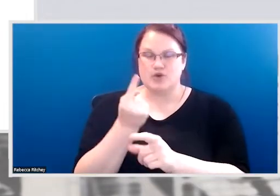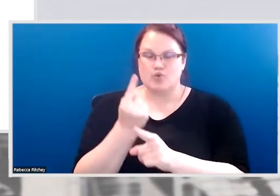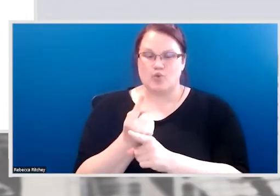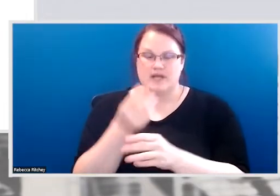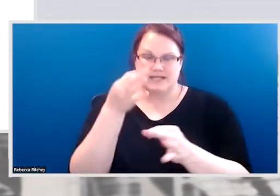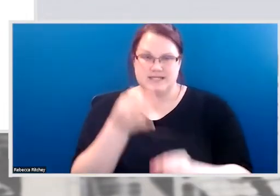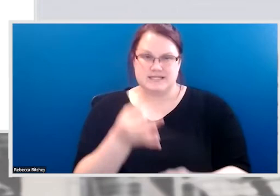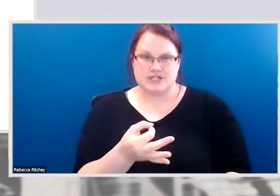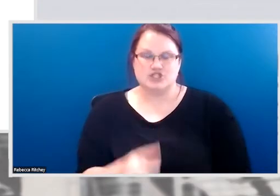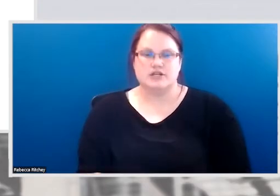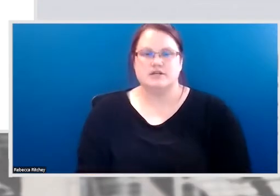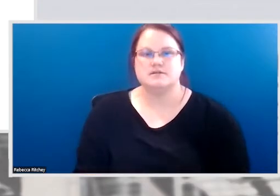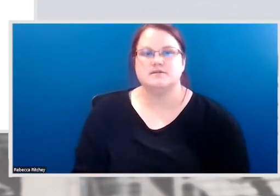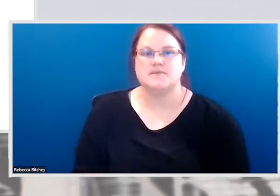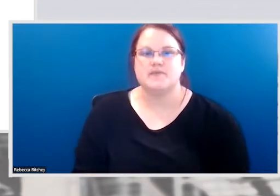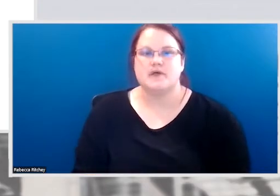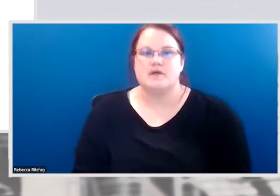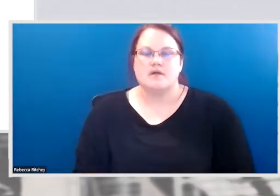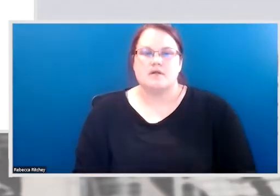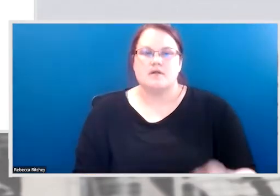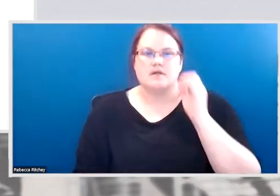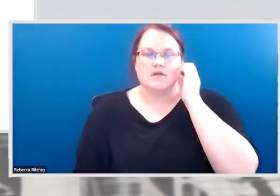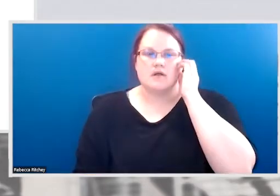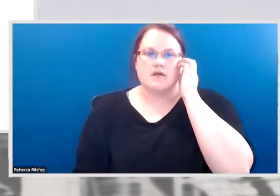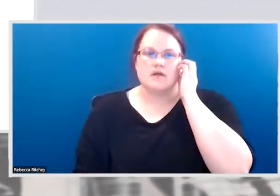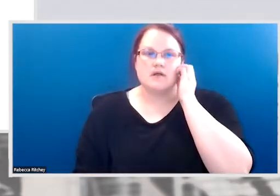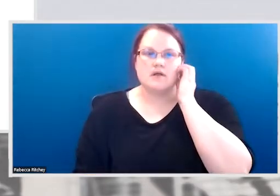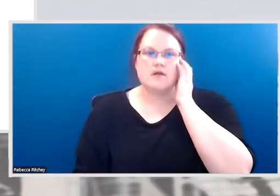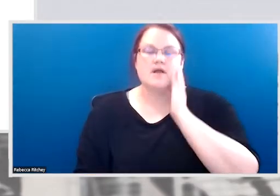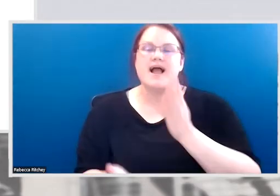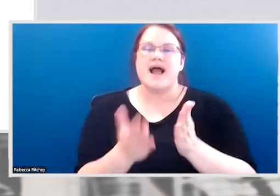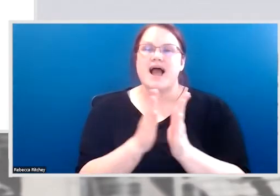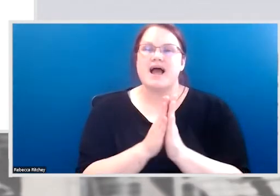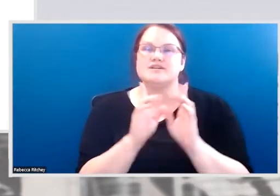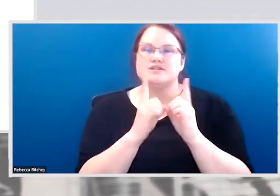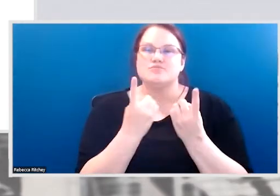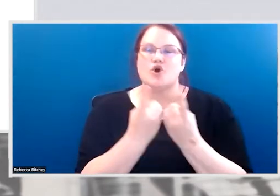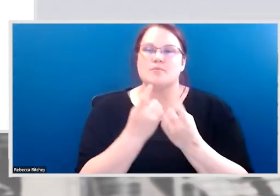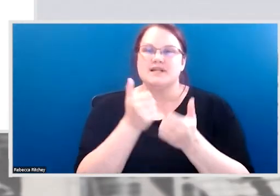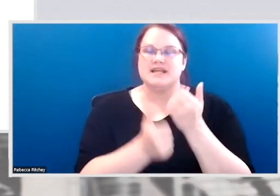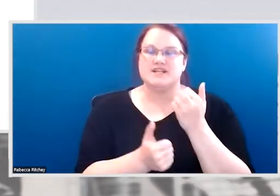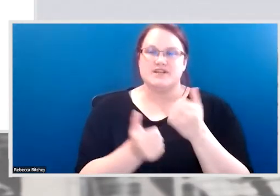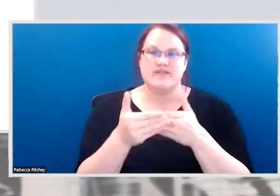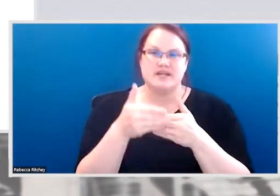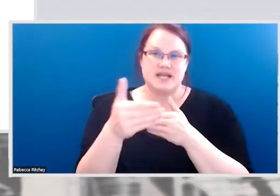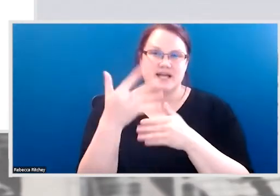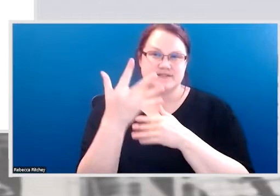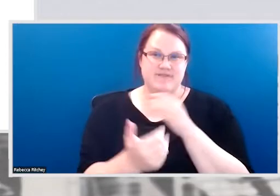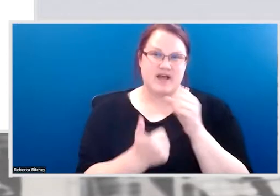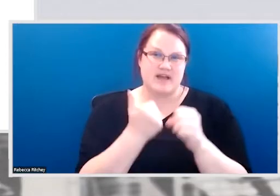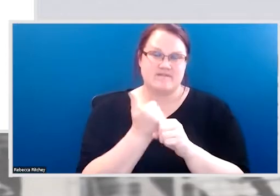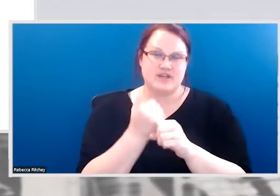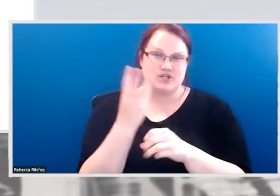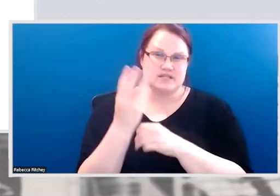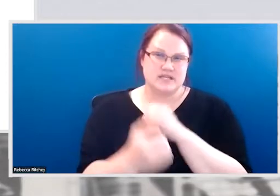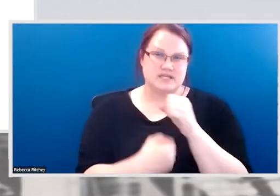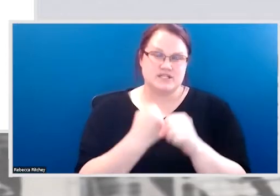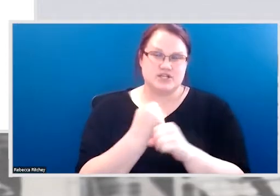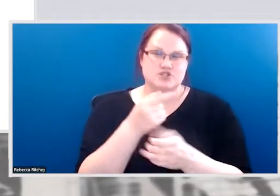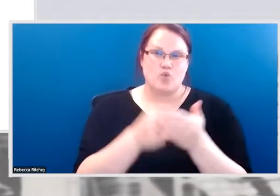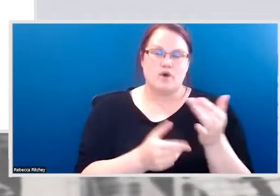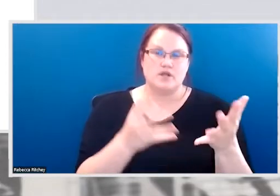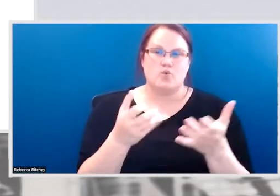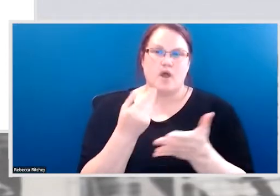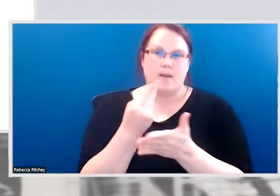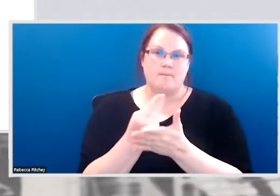year phasing I was discussing earlier. So we'll ask departments for each of the next 5 years, basically 6 years, what do you want